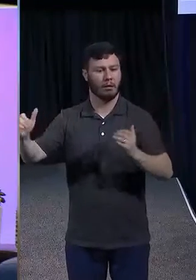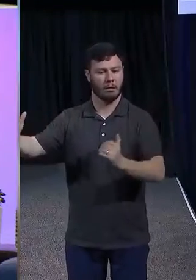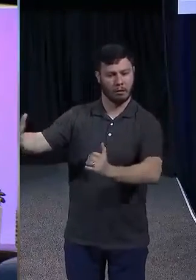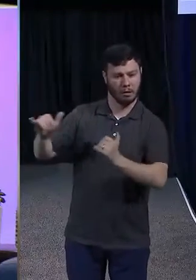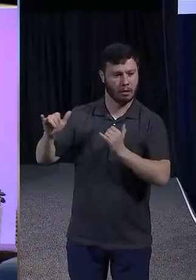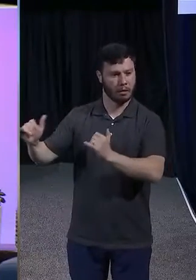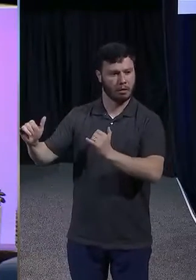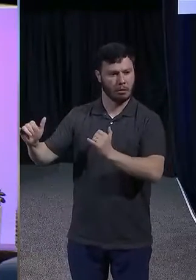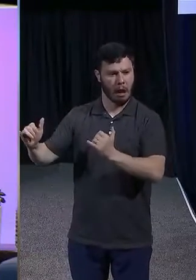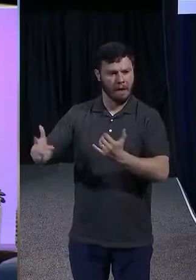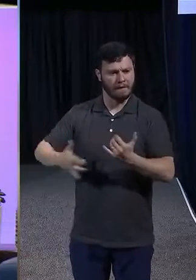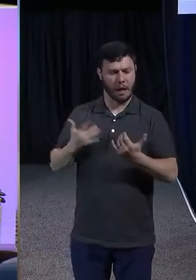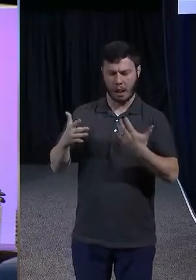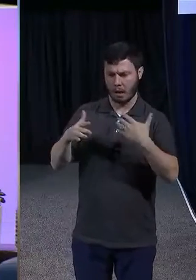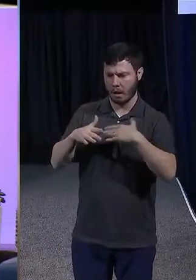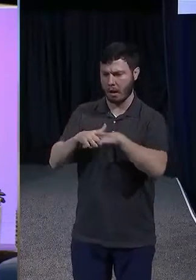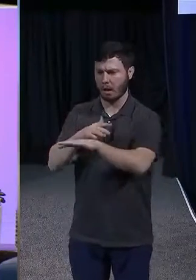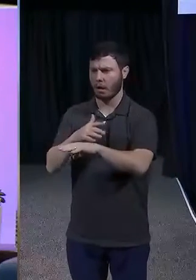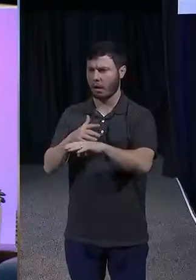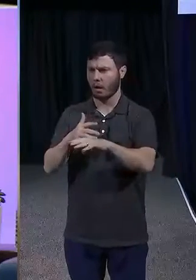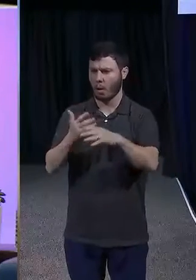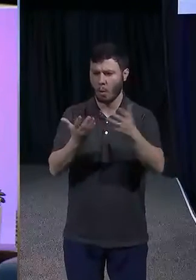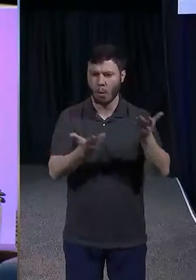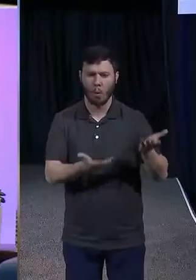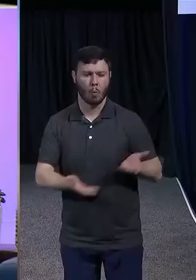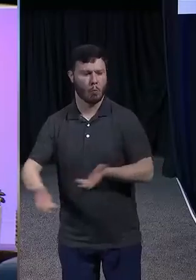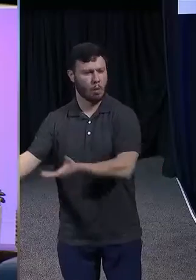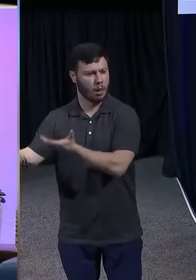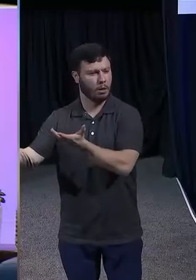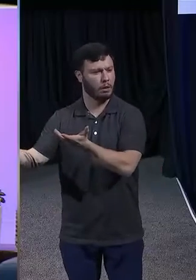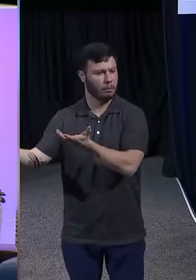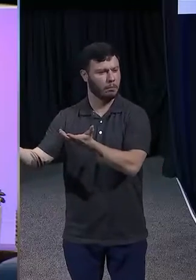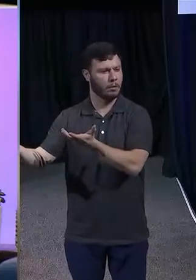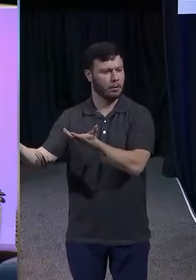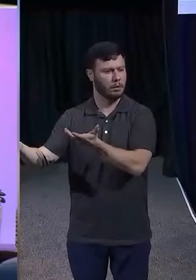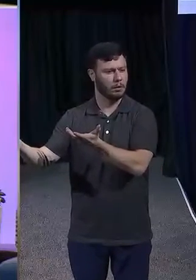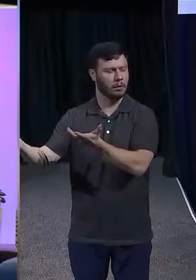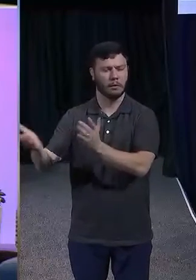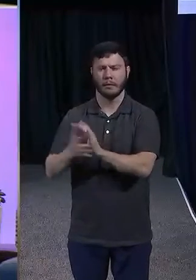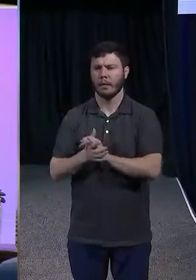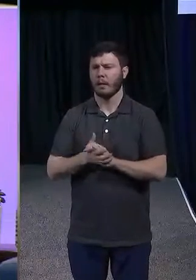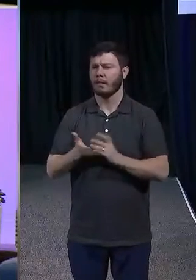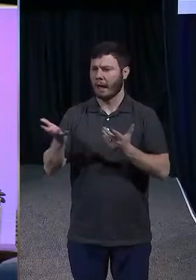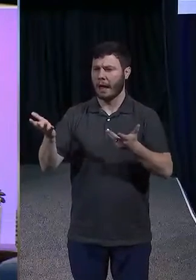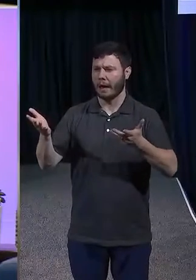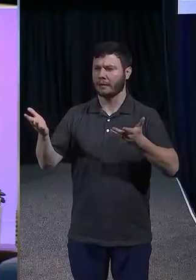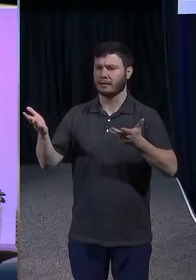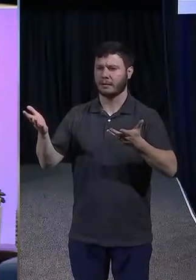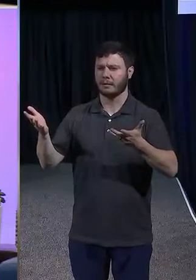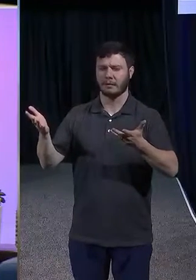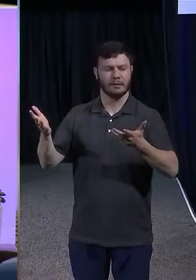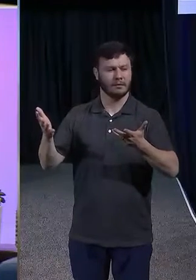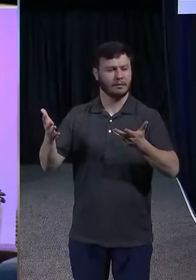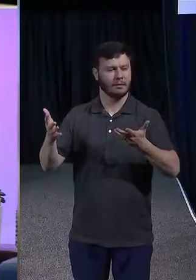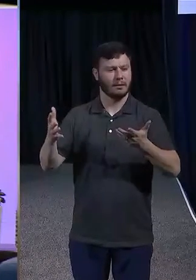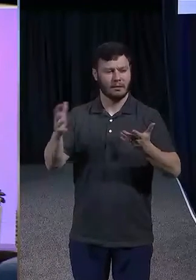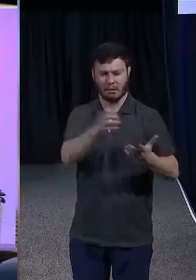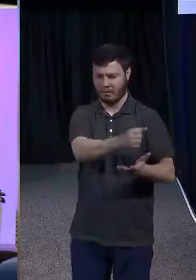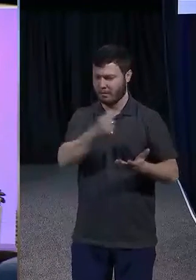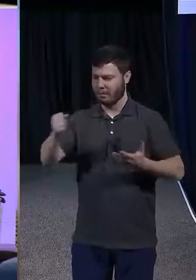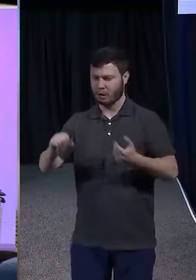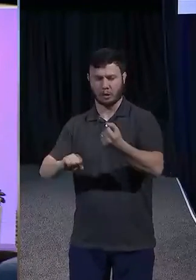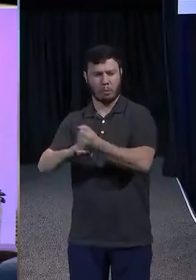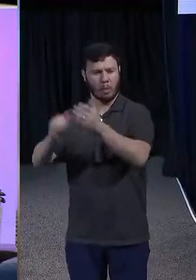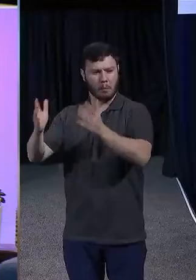always makes you feel welcome. So having faculty members, having other support persons, because I always tell